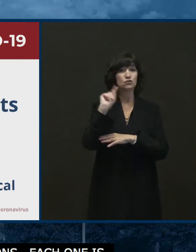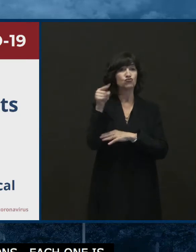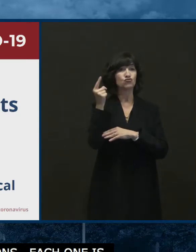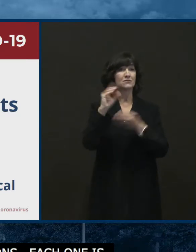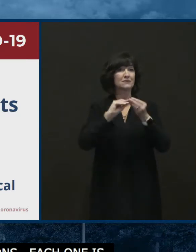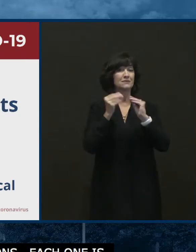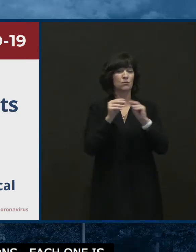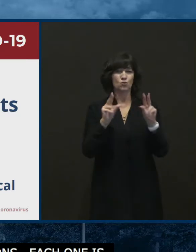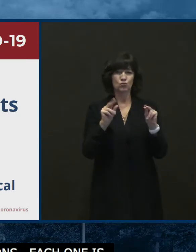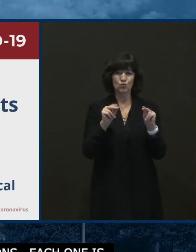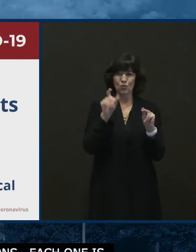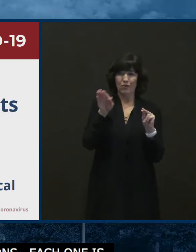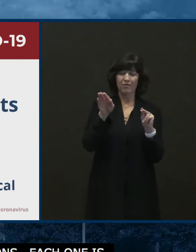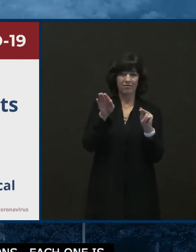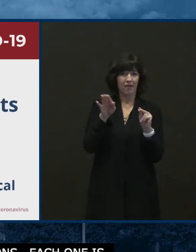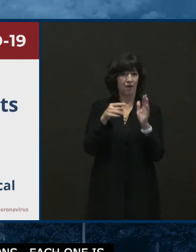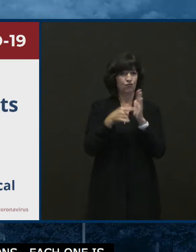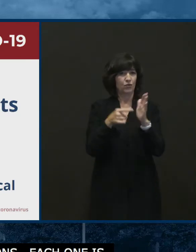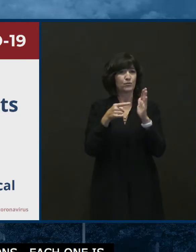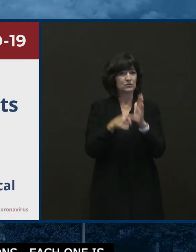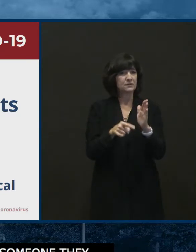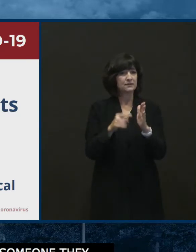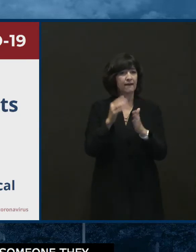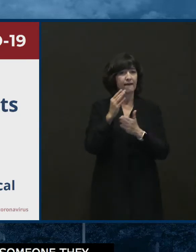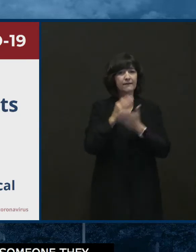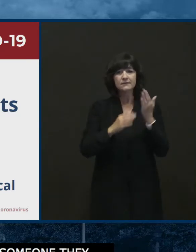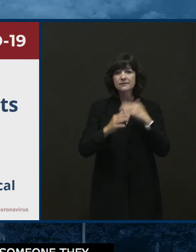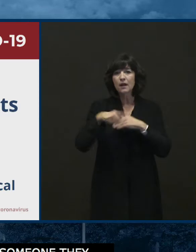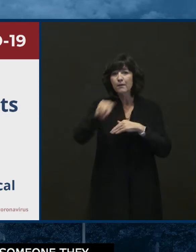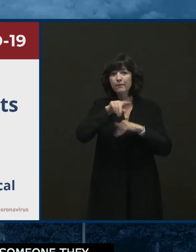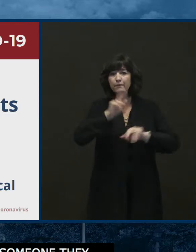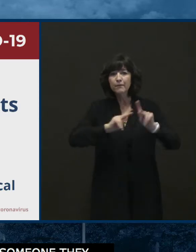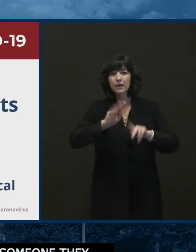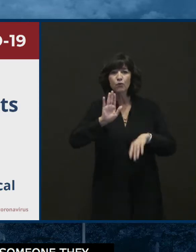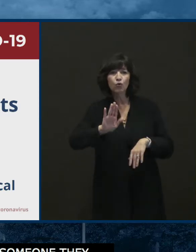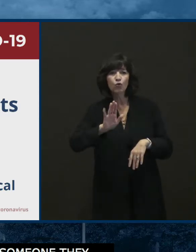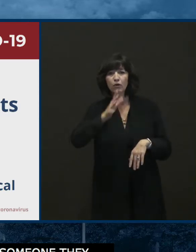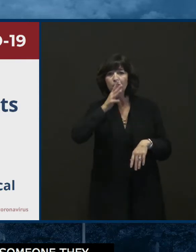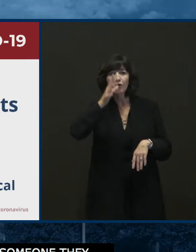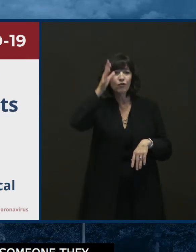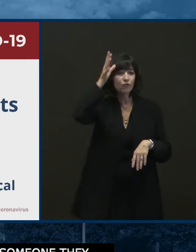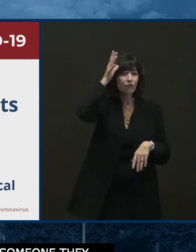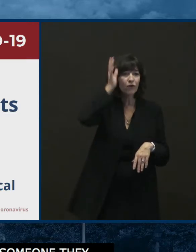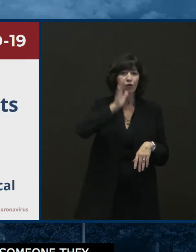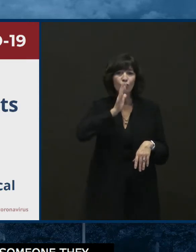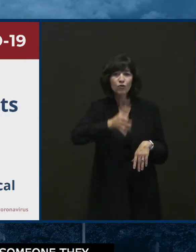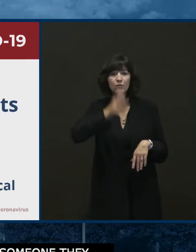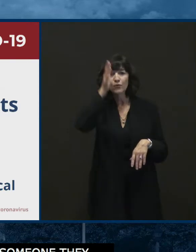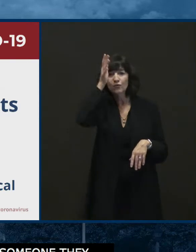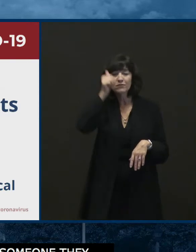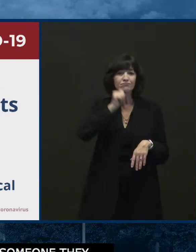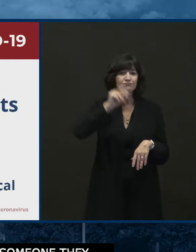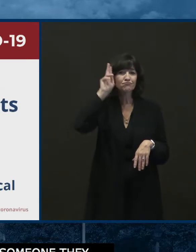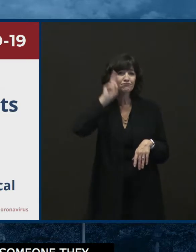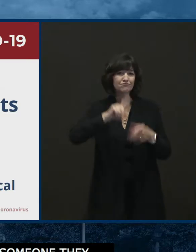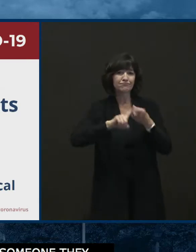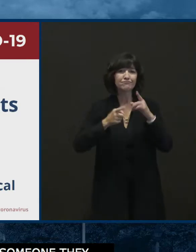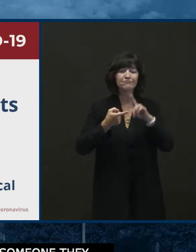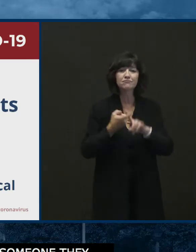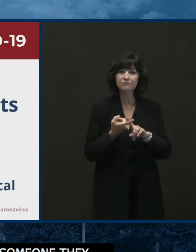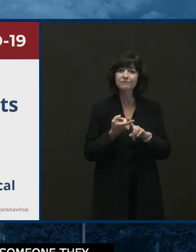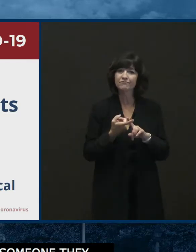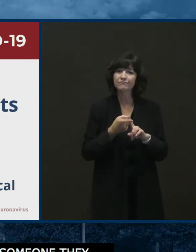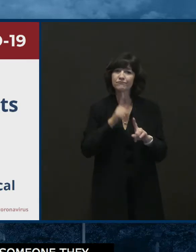and each one is a sad occurrence for all of us. Hospitalizations are trending up, a little bit concerning there